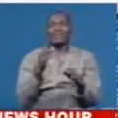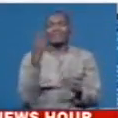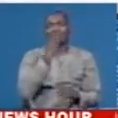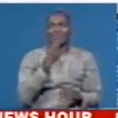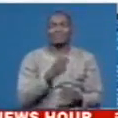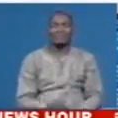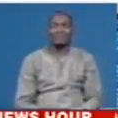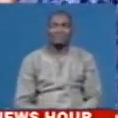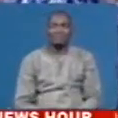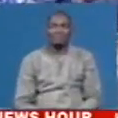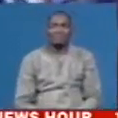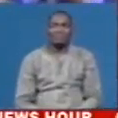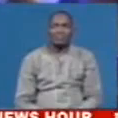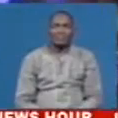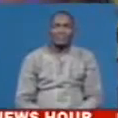speech.